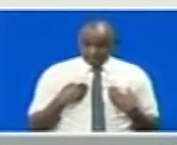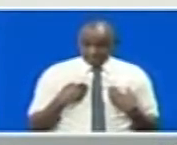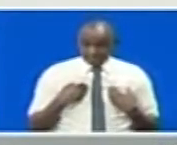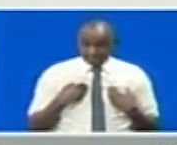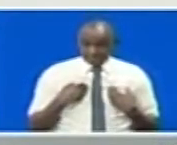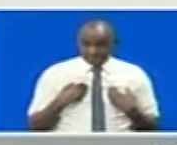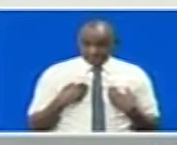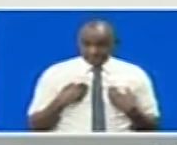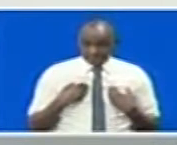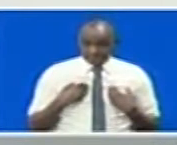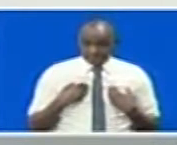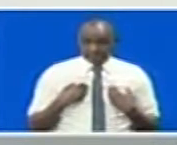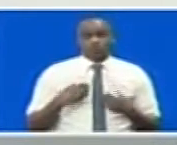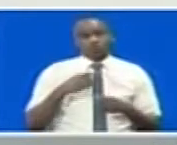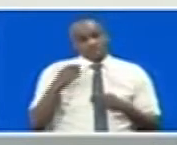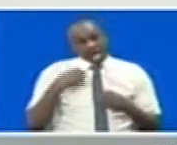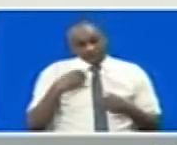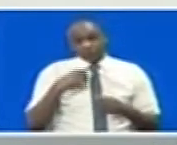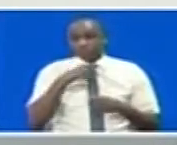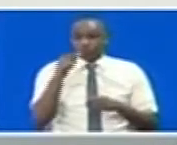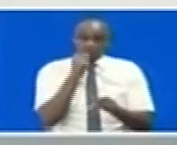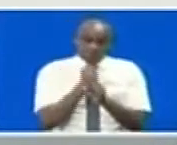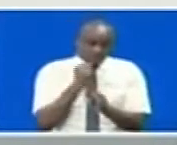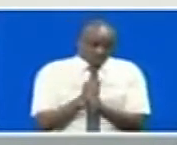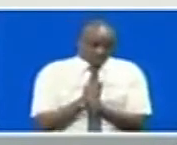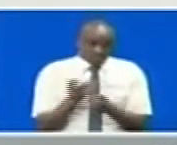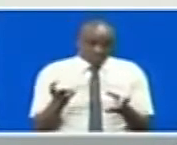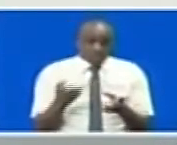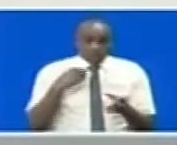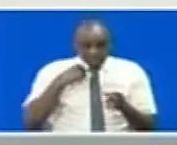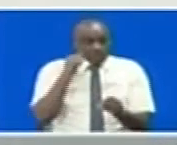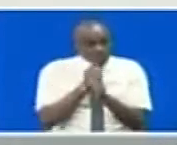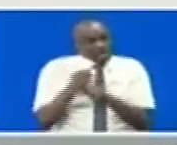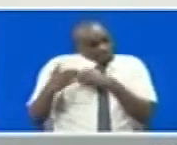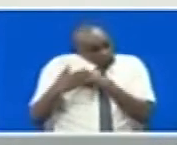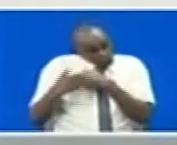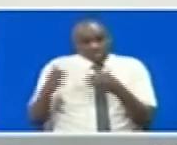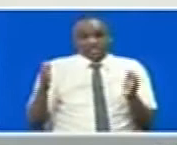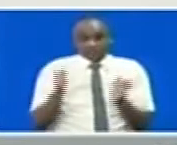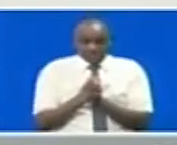investigators, but we also work closely with